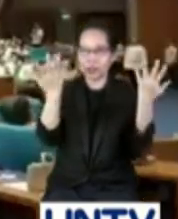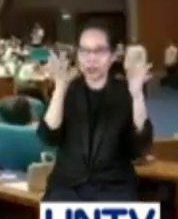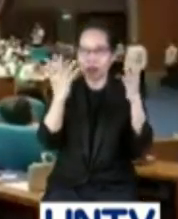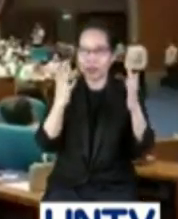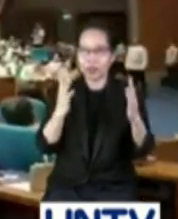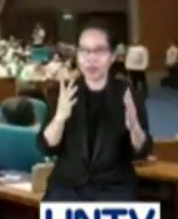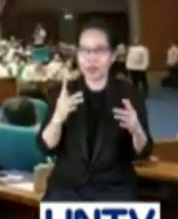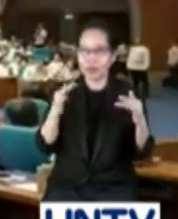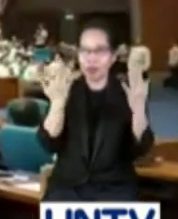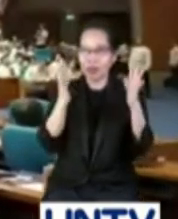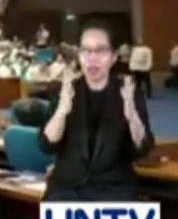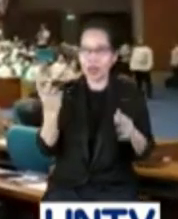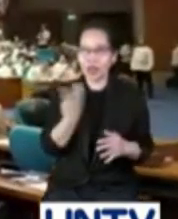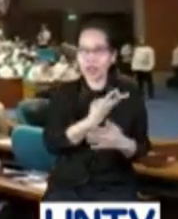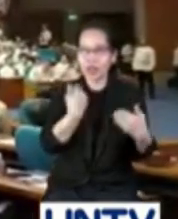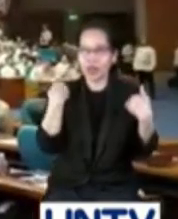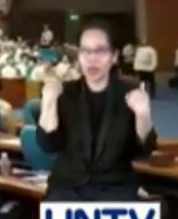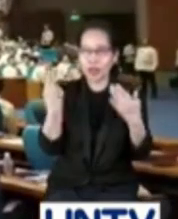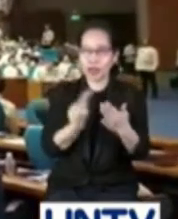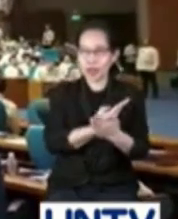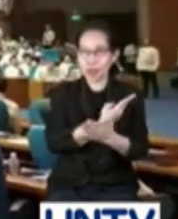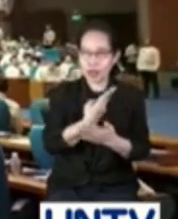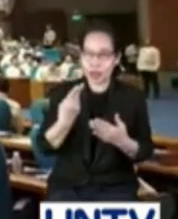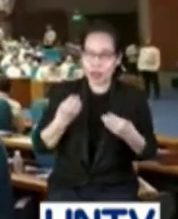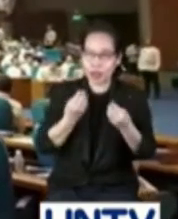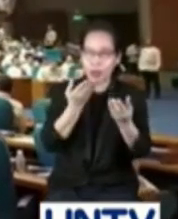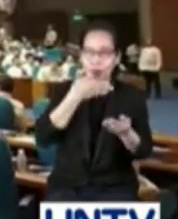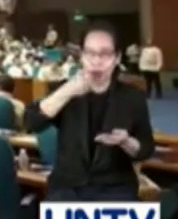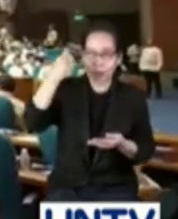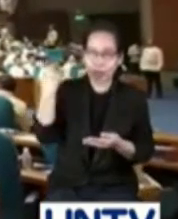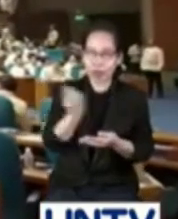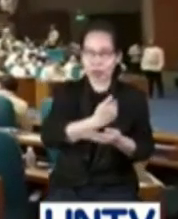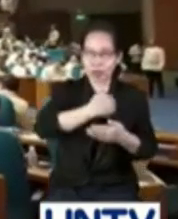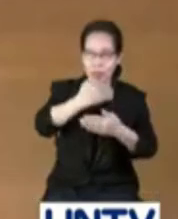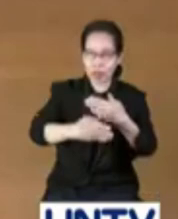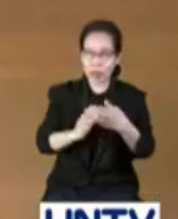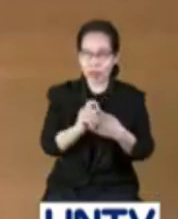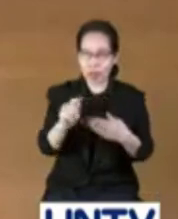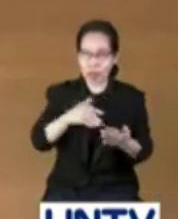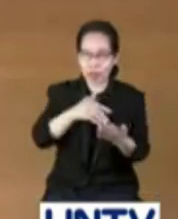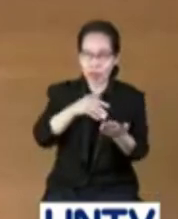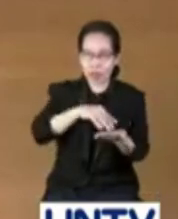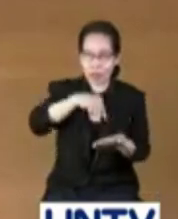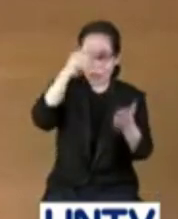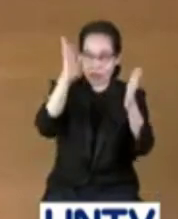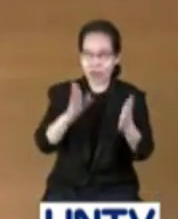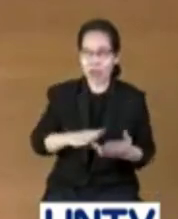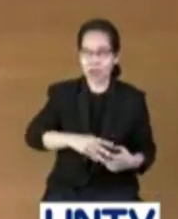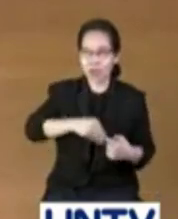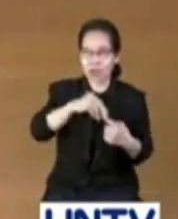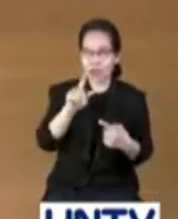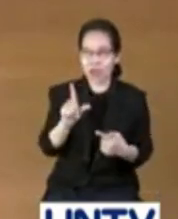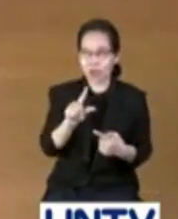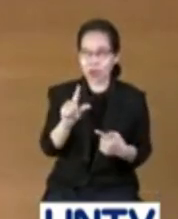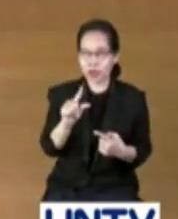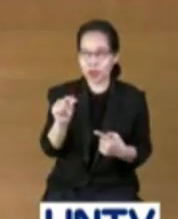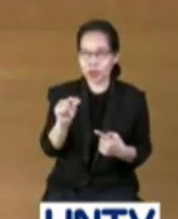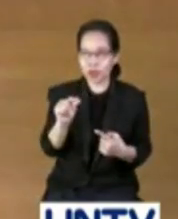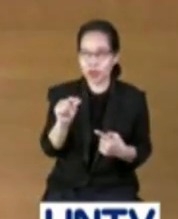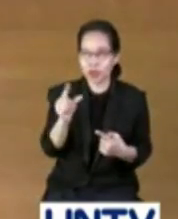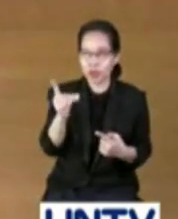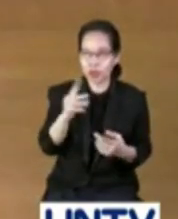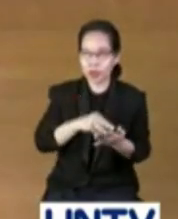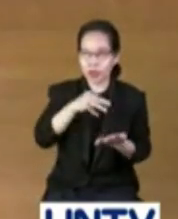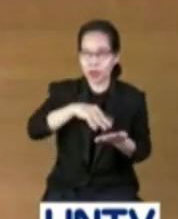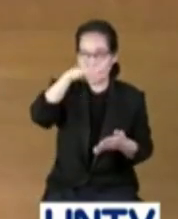We have renewed hope in giving the best to our next batches of students, especially the 28.4 million learners who returned